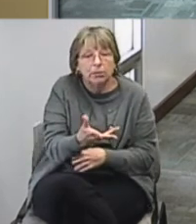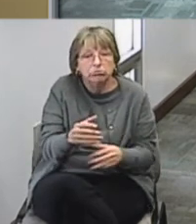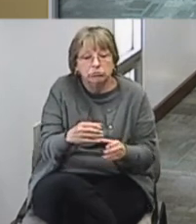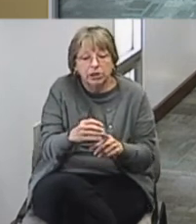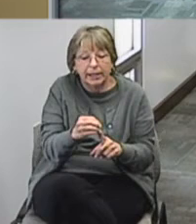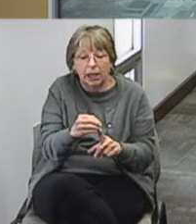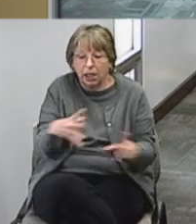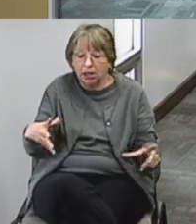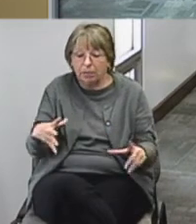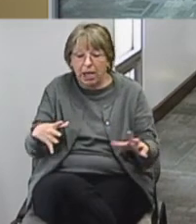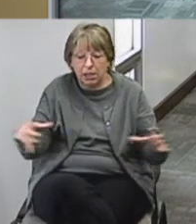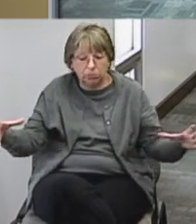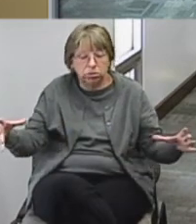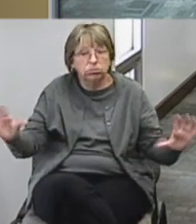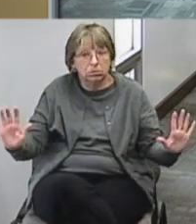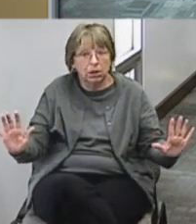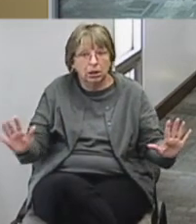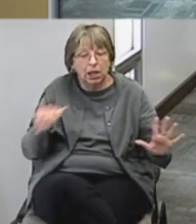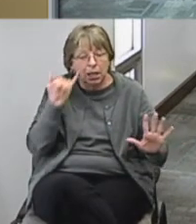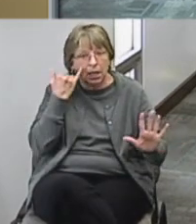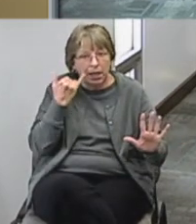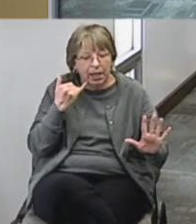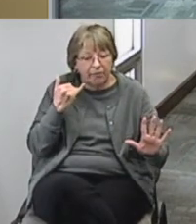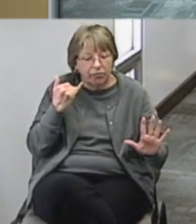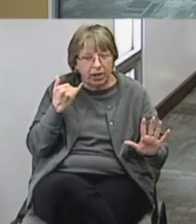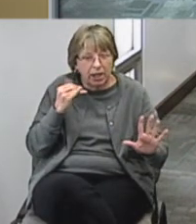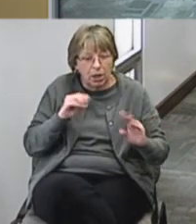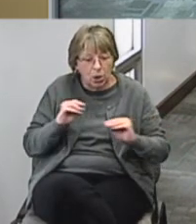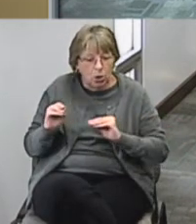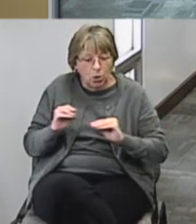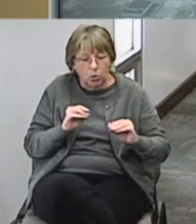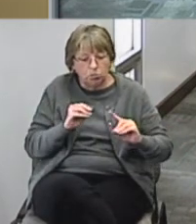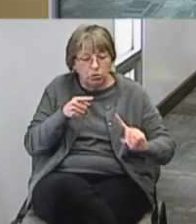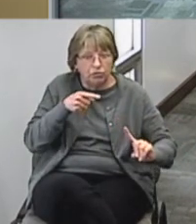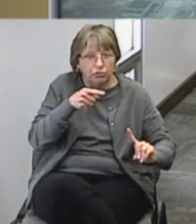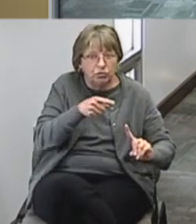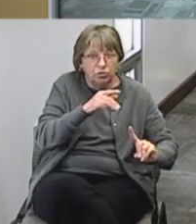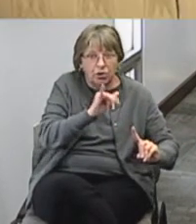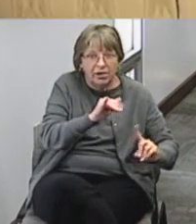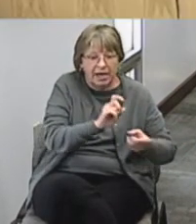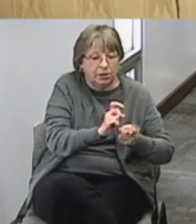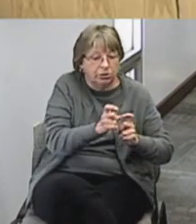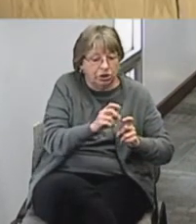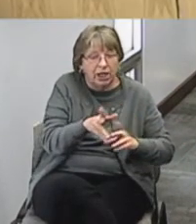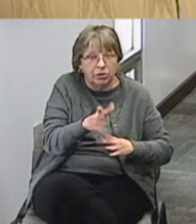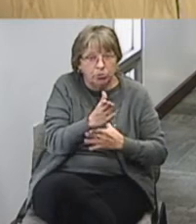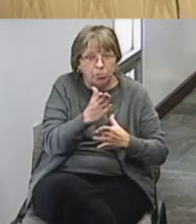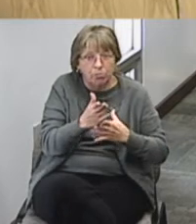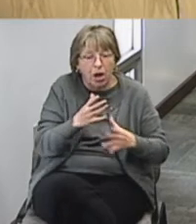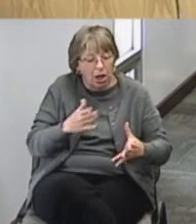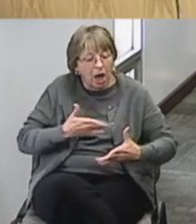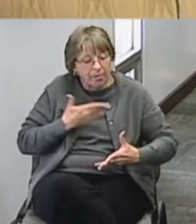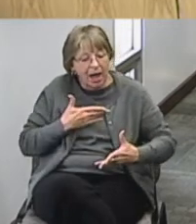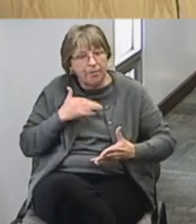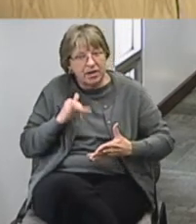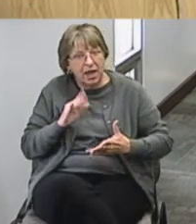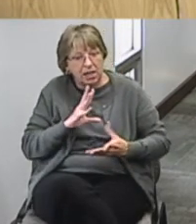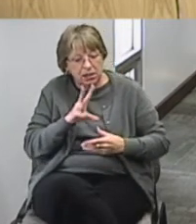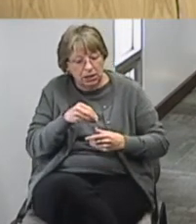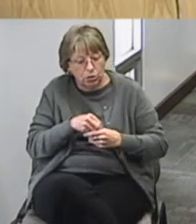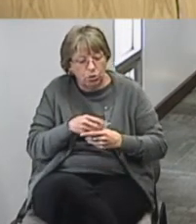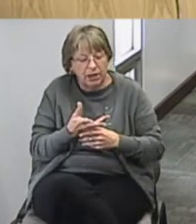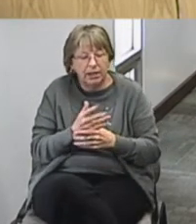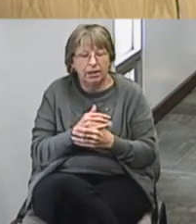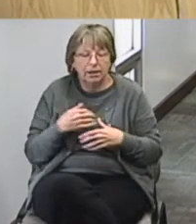is. If we do end up going towards the revised version, I'm glad that that component is included.